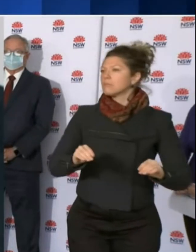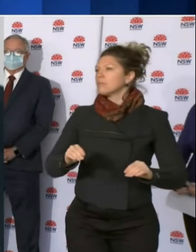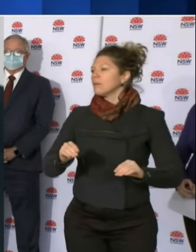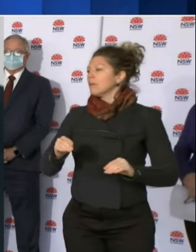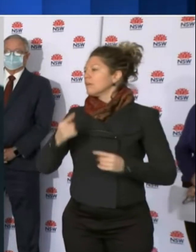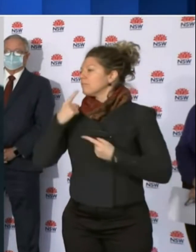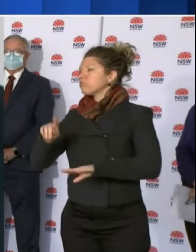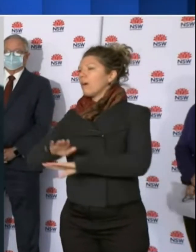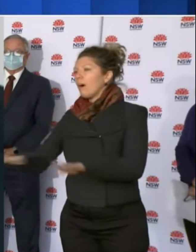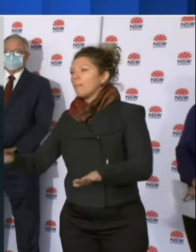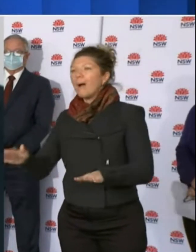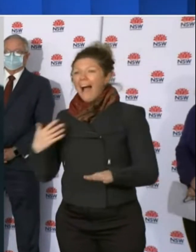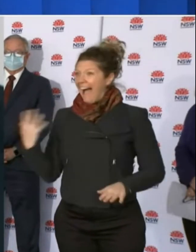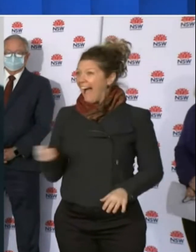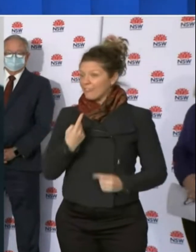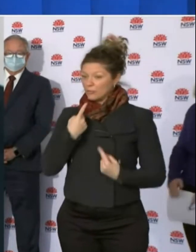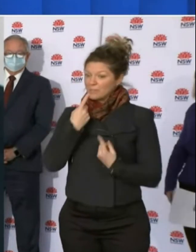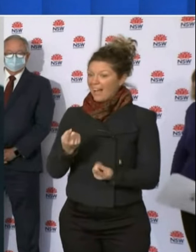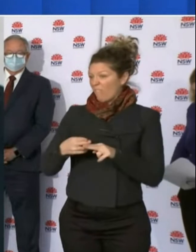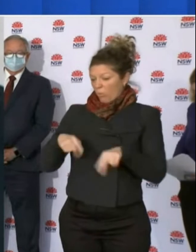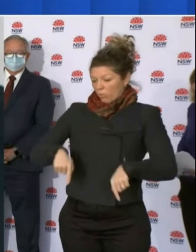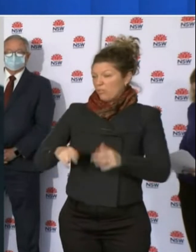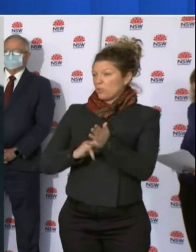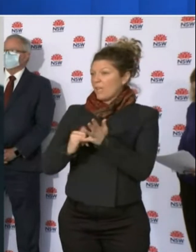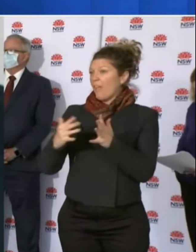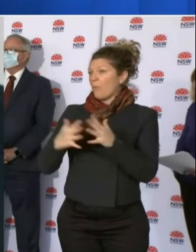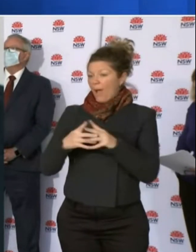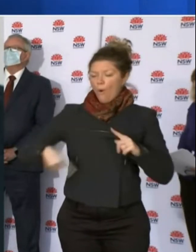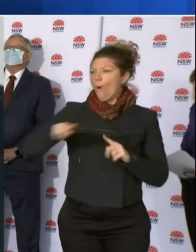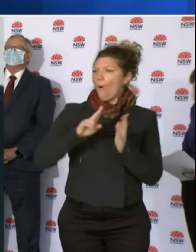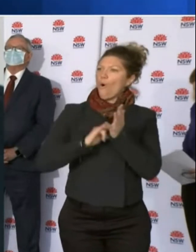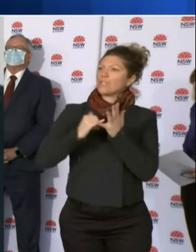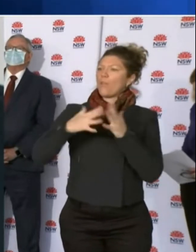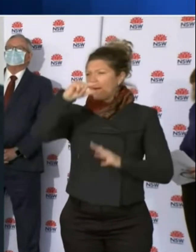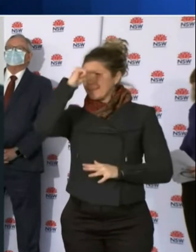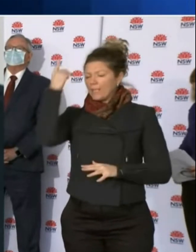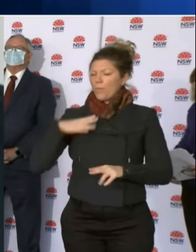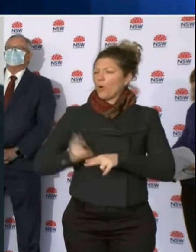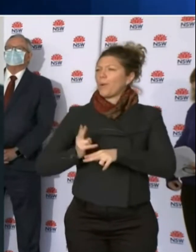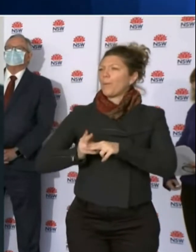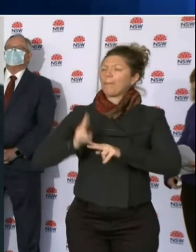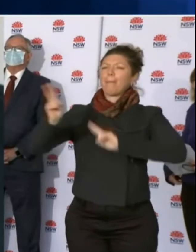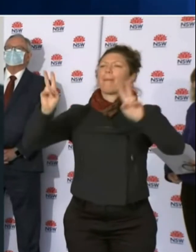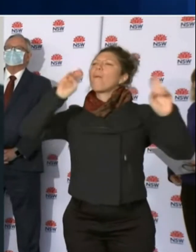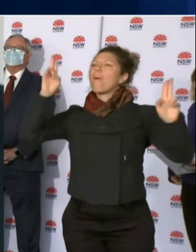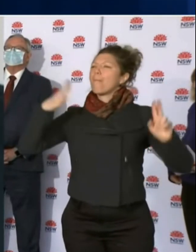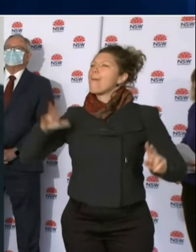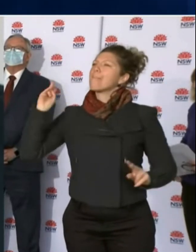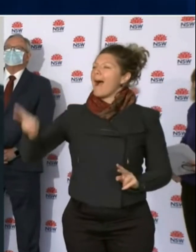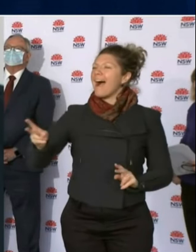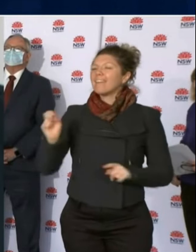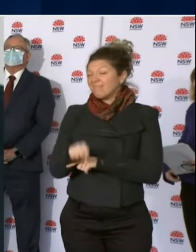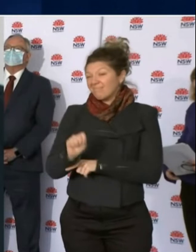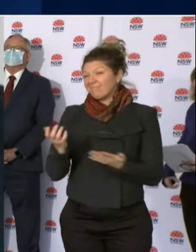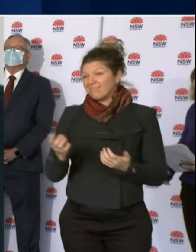we do it in the best interest of our state, because all of us want to get out of this as quickly as we can. And I do want to stress that some of